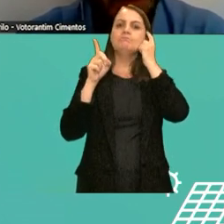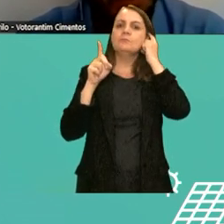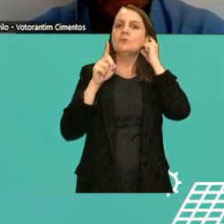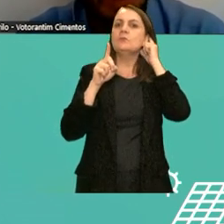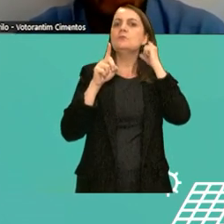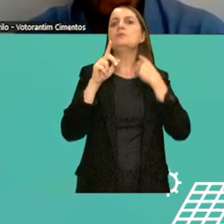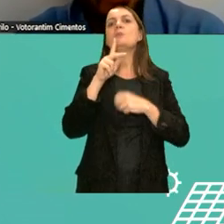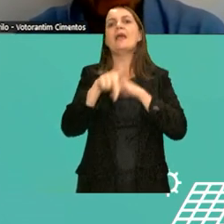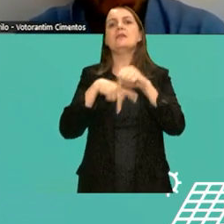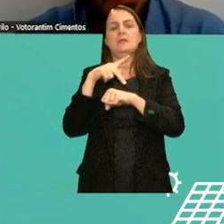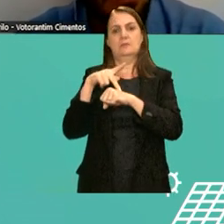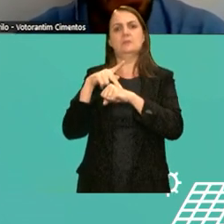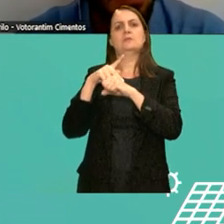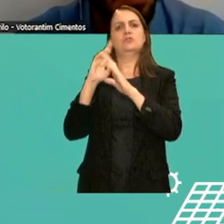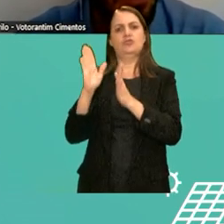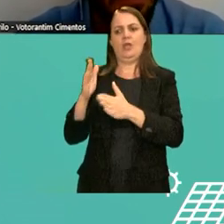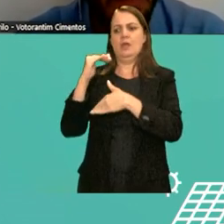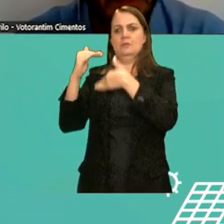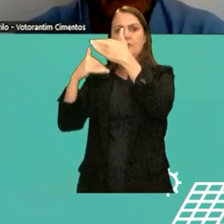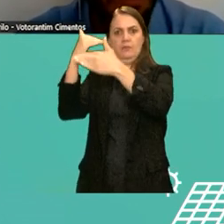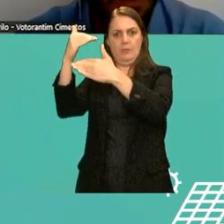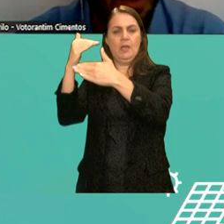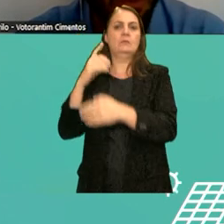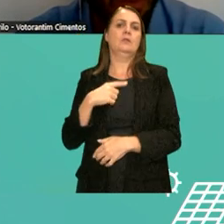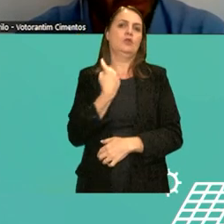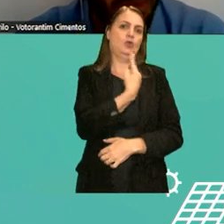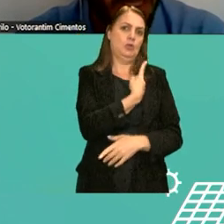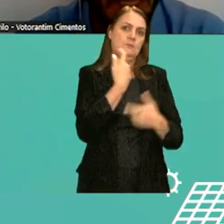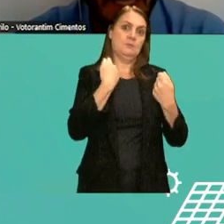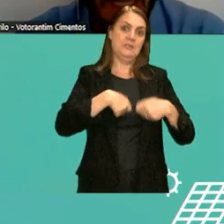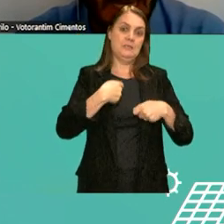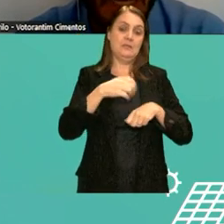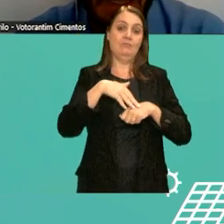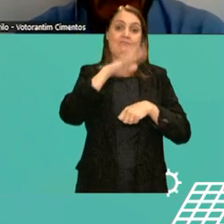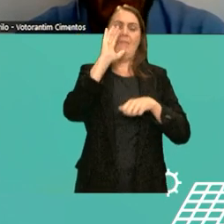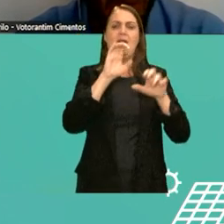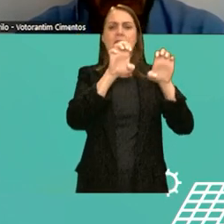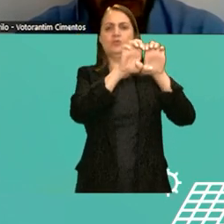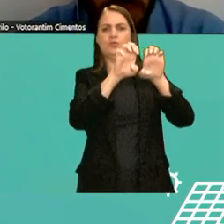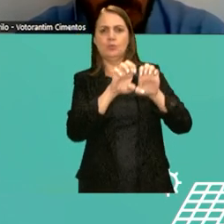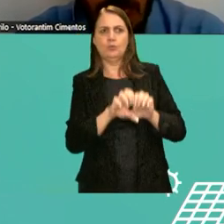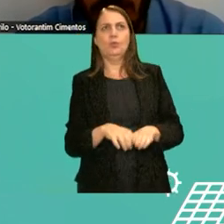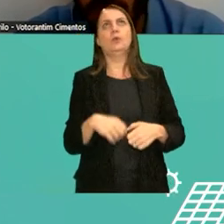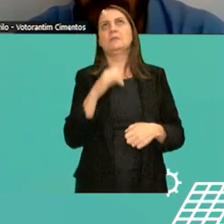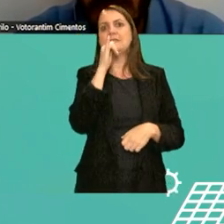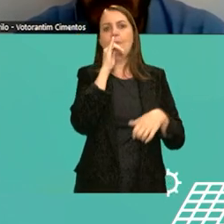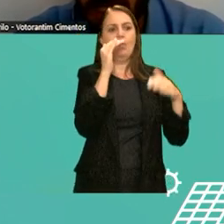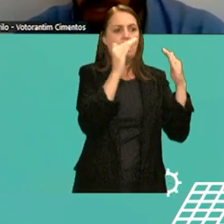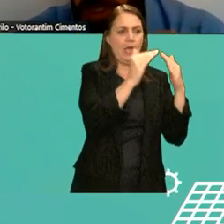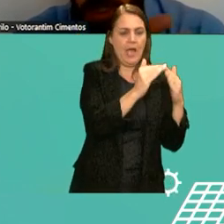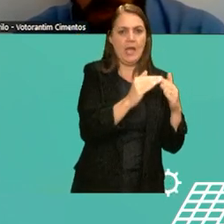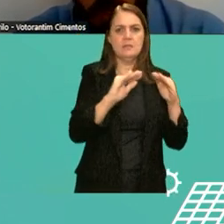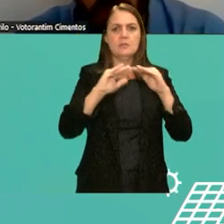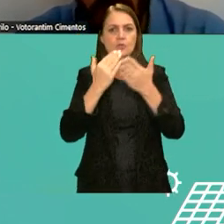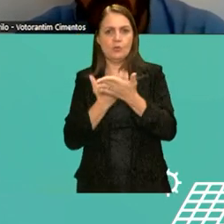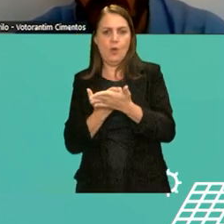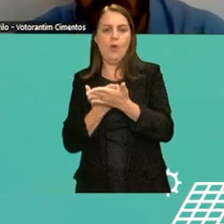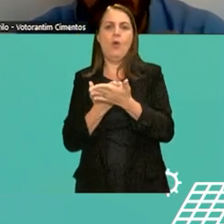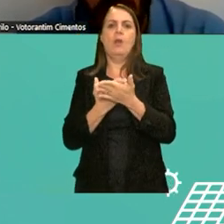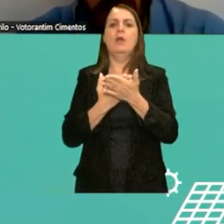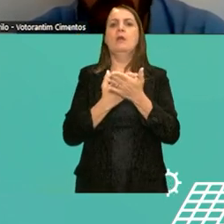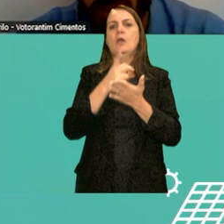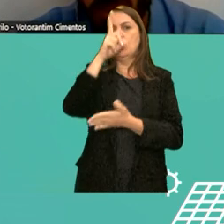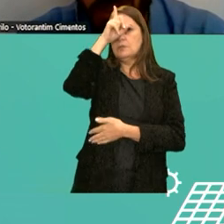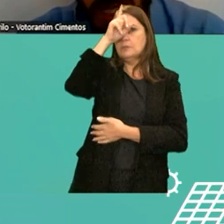mostly in the countries under development. We need to create facilities and buildings for